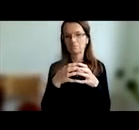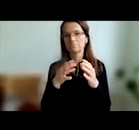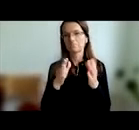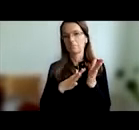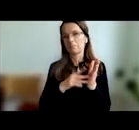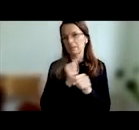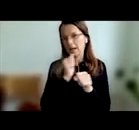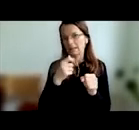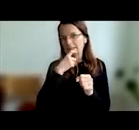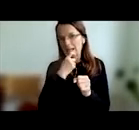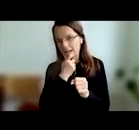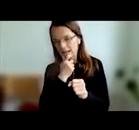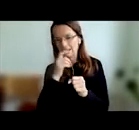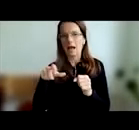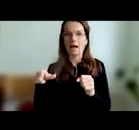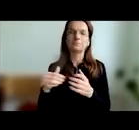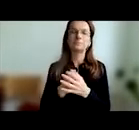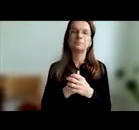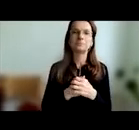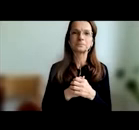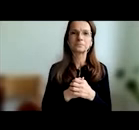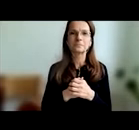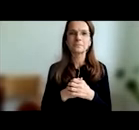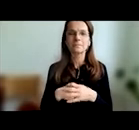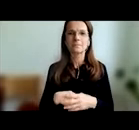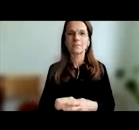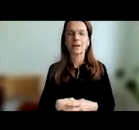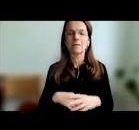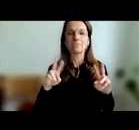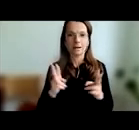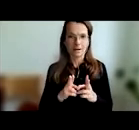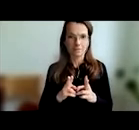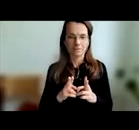technology development, society, in particular aging.